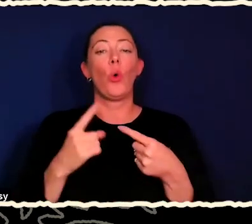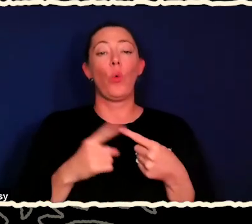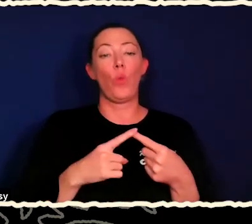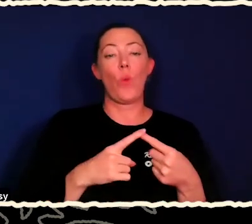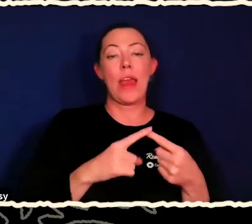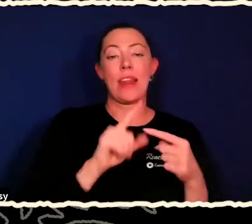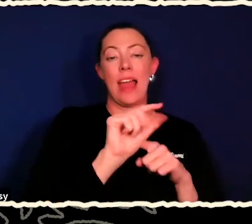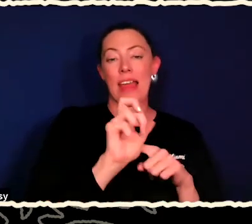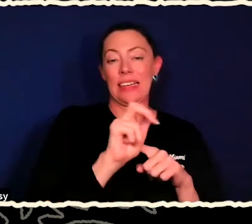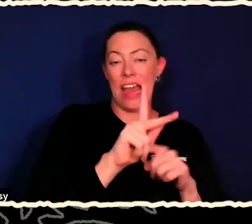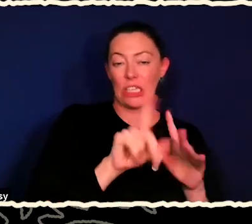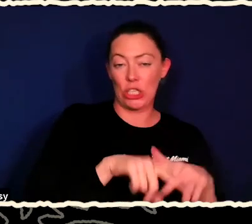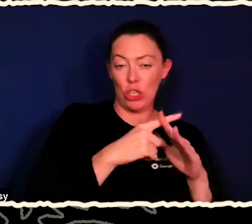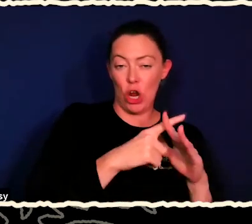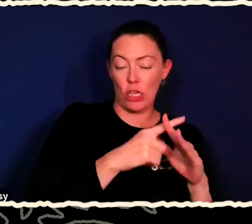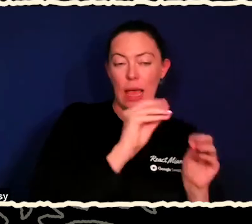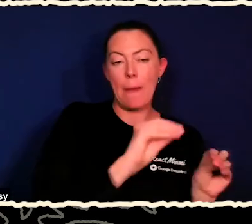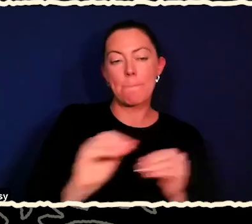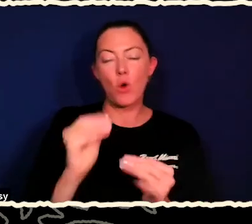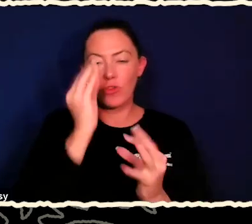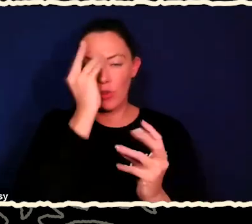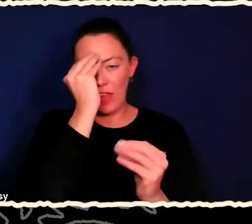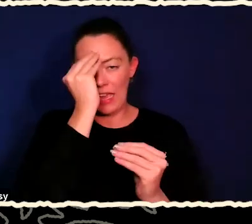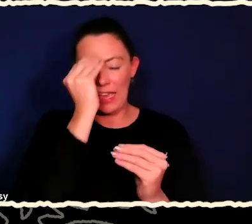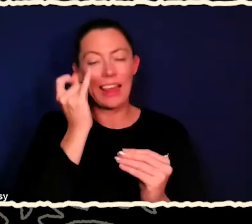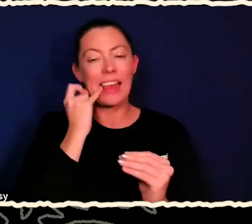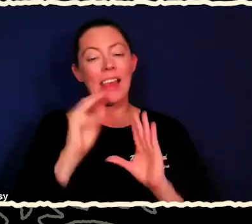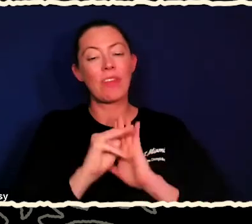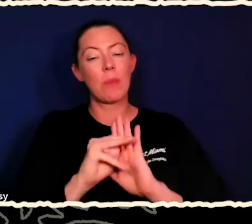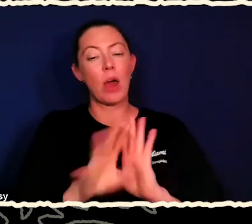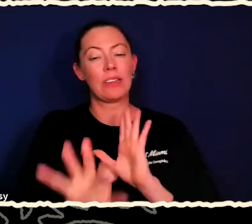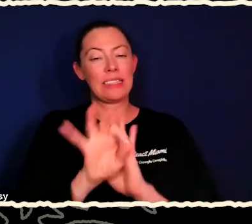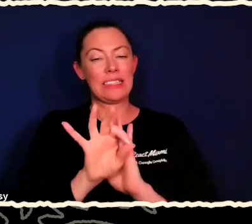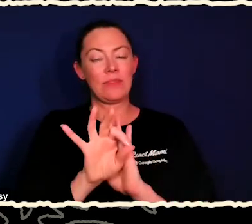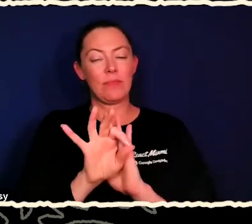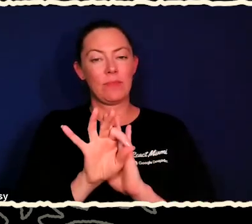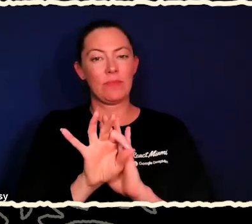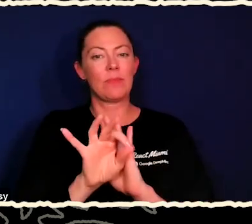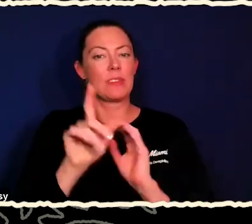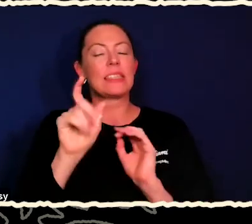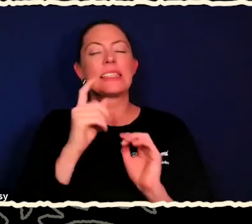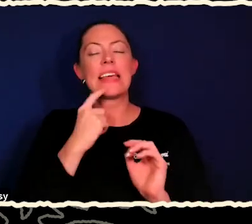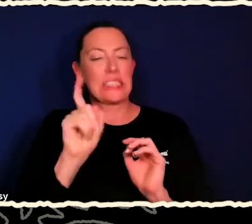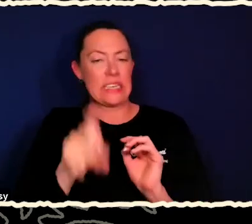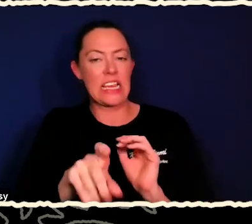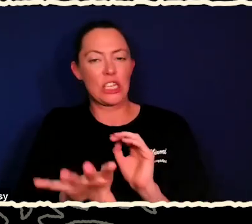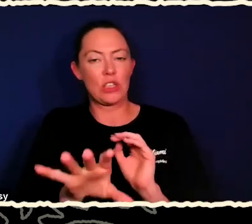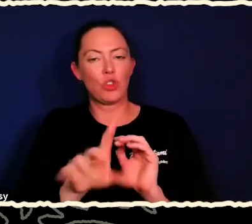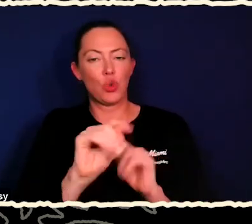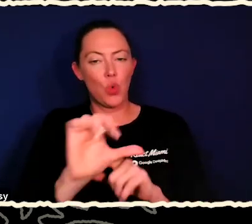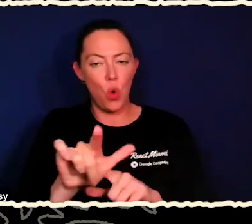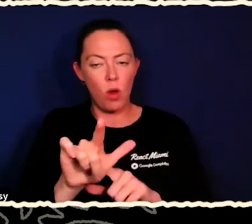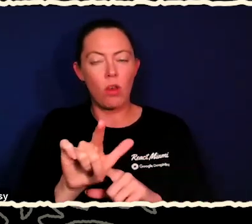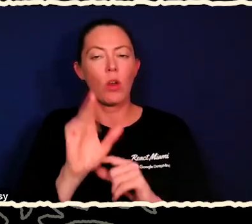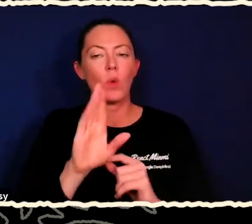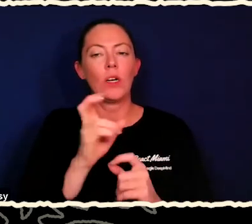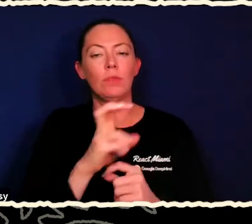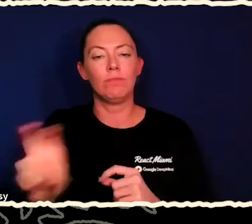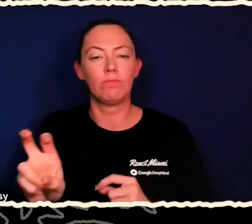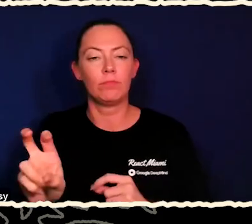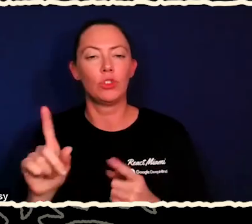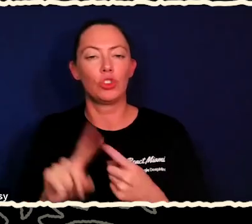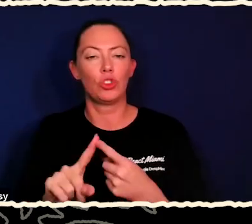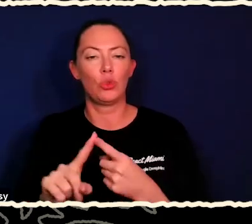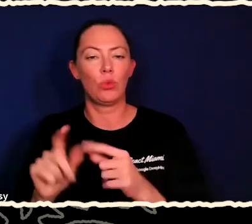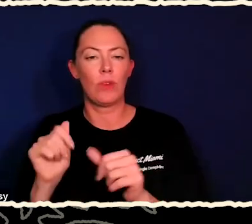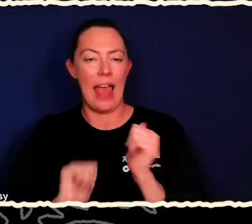a thinking state. If the model decides it needs a tool, we transition it to acting. If it needs input, we explicitly pause